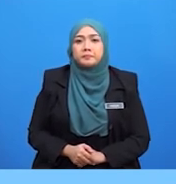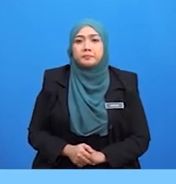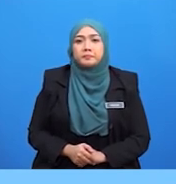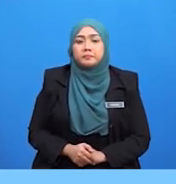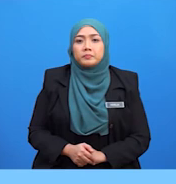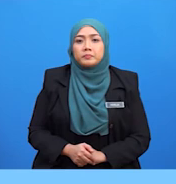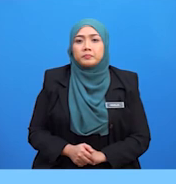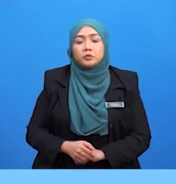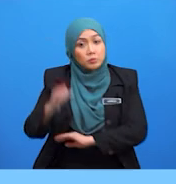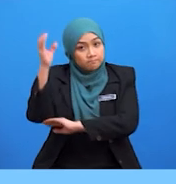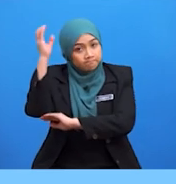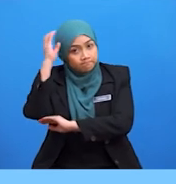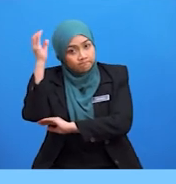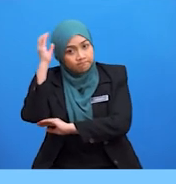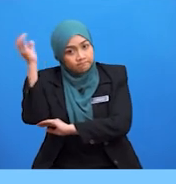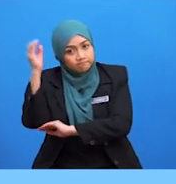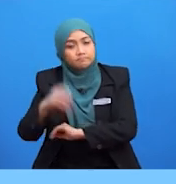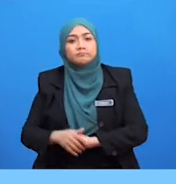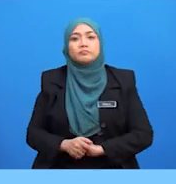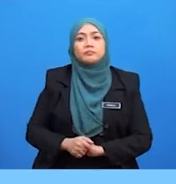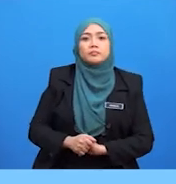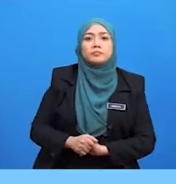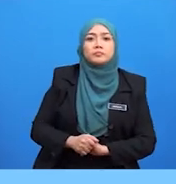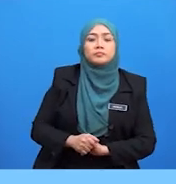So I guess that's all for today. Take care and